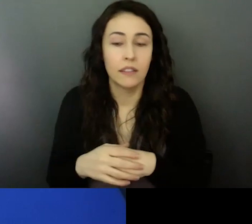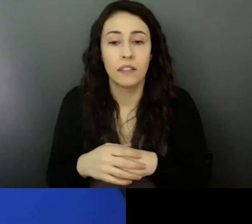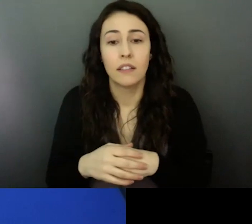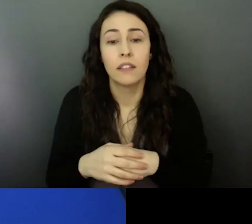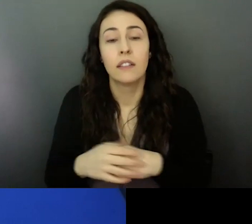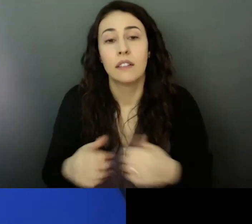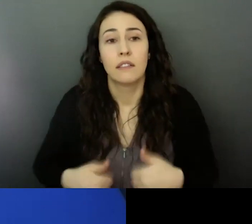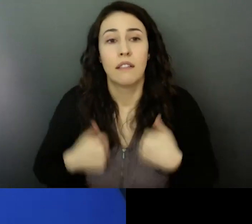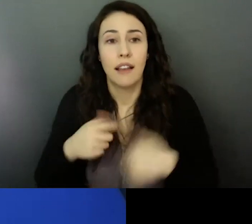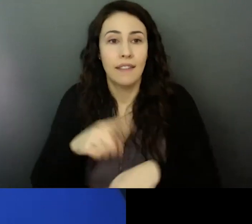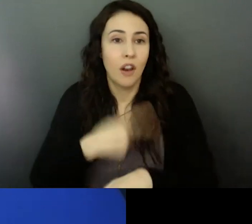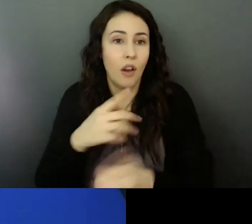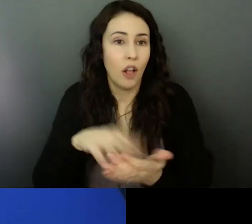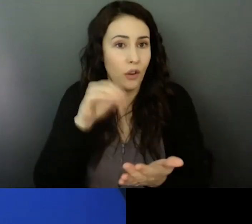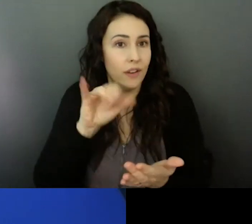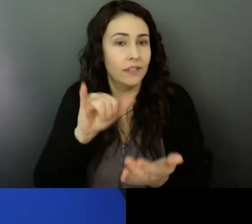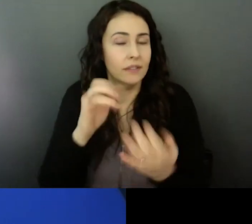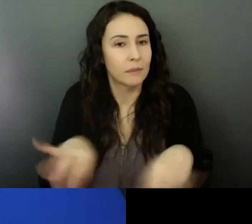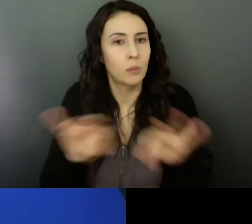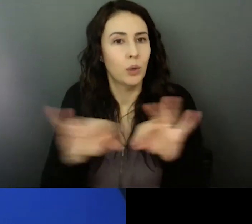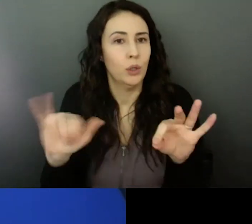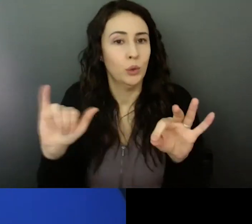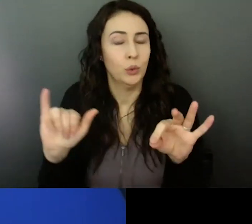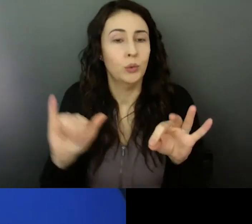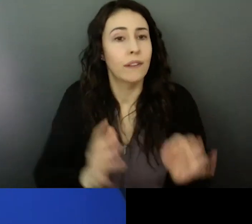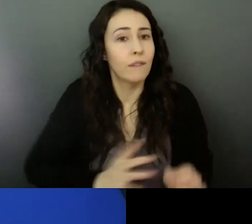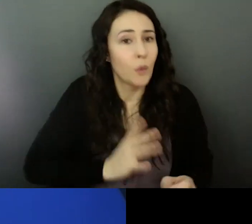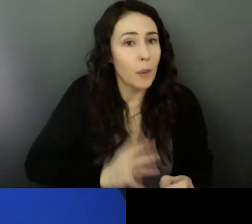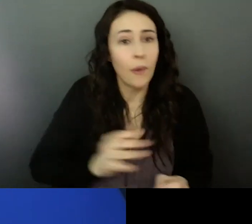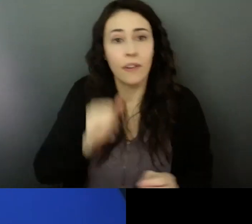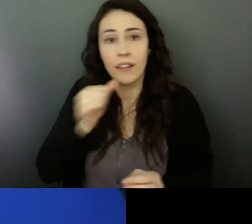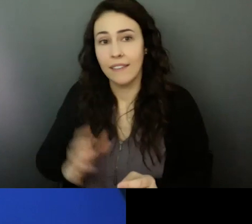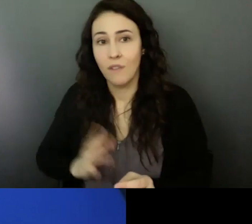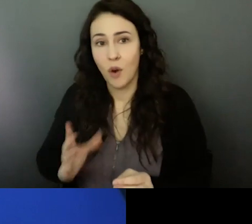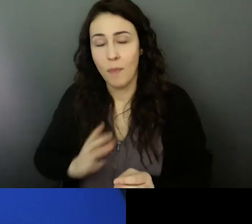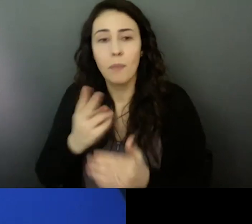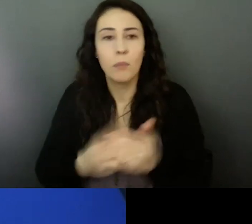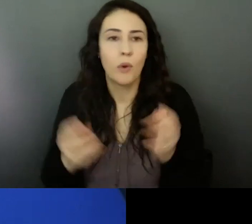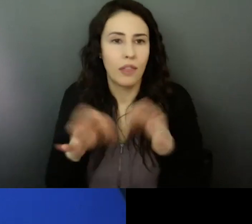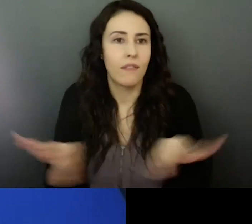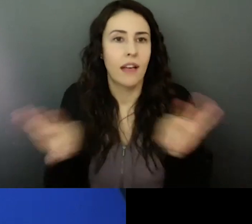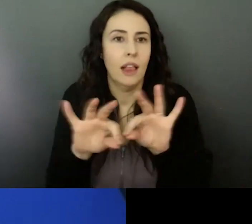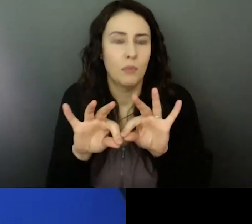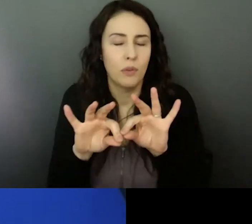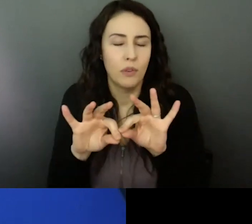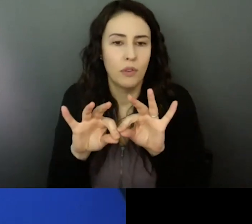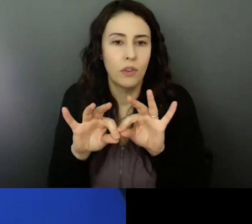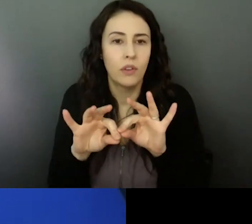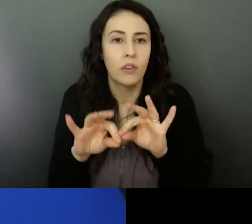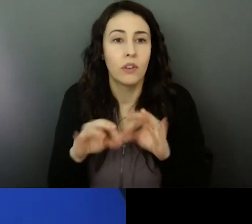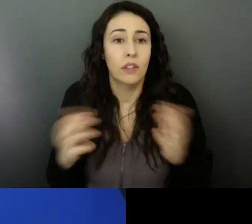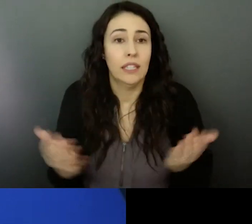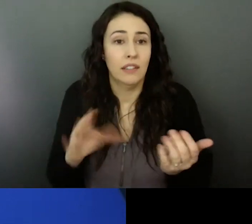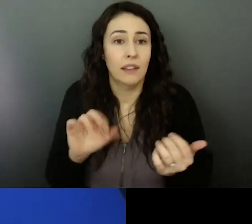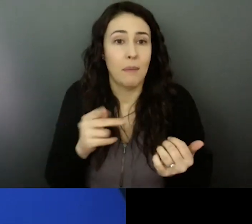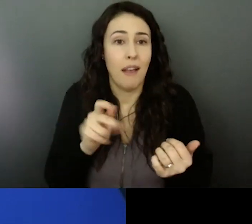important, right? Formal and informal learning is very valuable. And we strive at Capella to make credit for